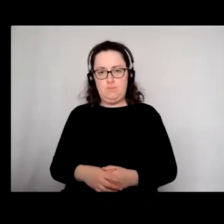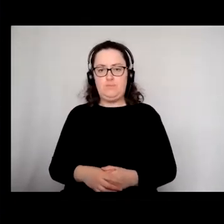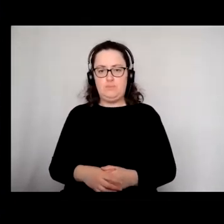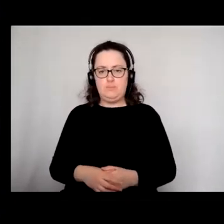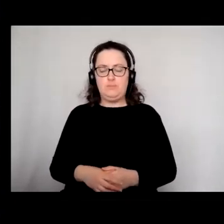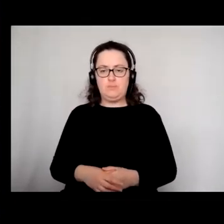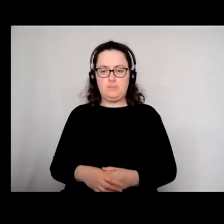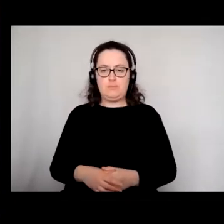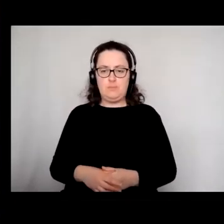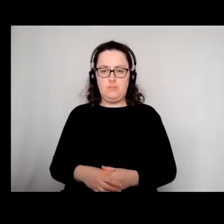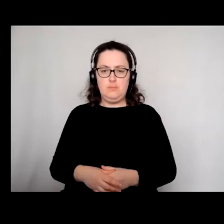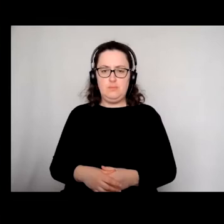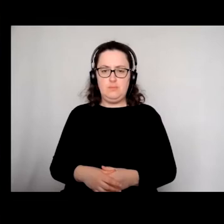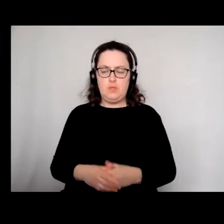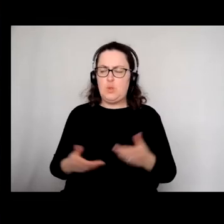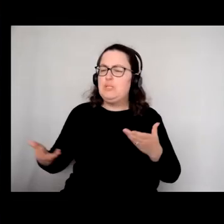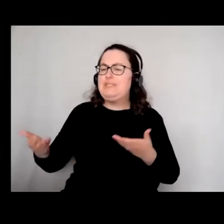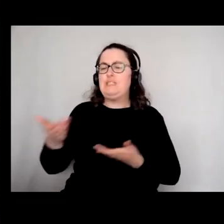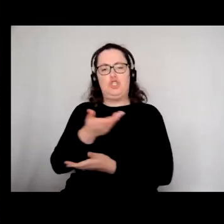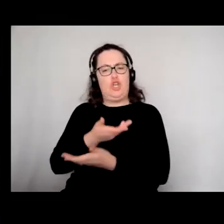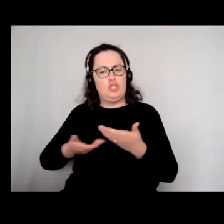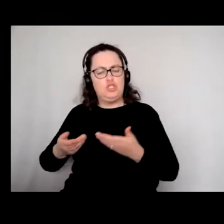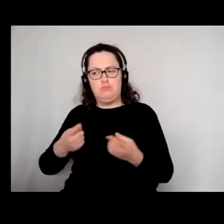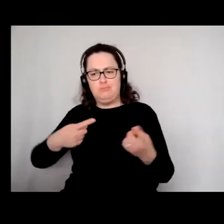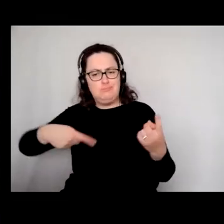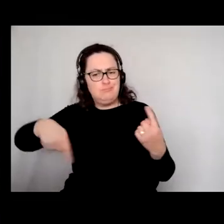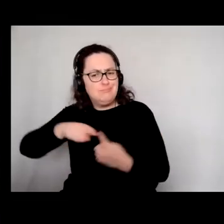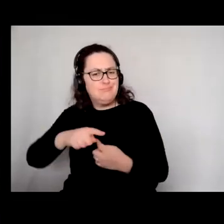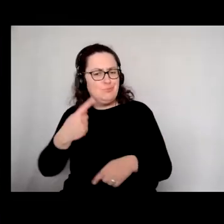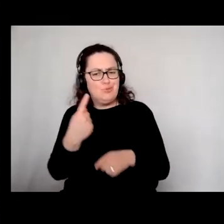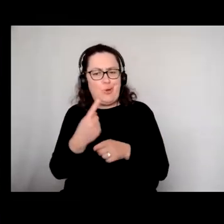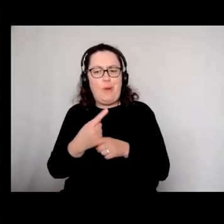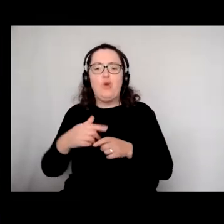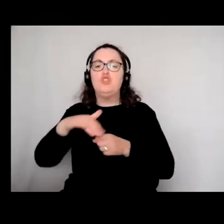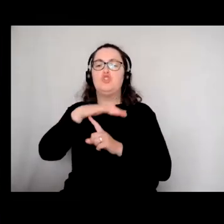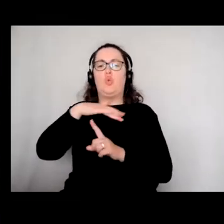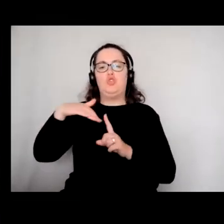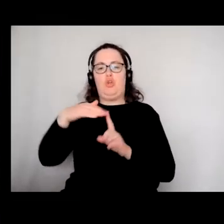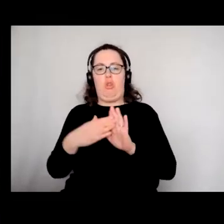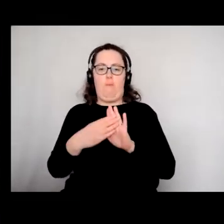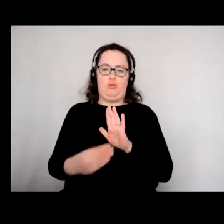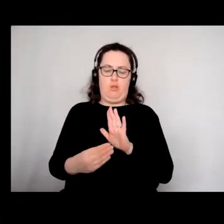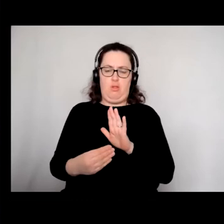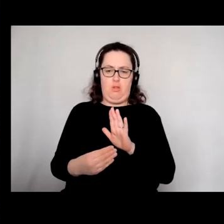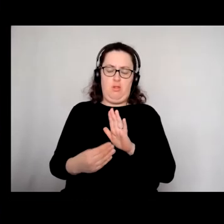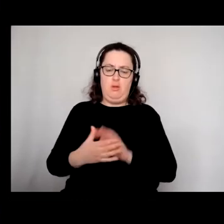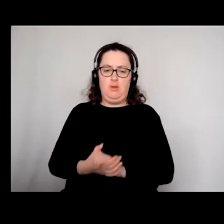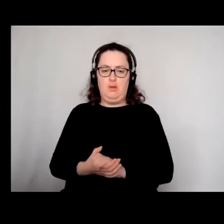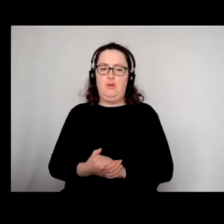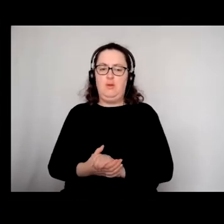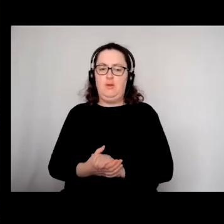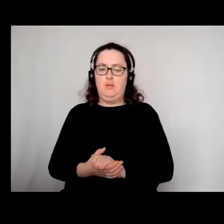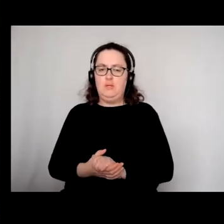our discussion there that pretty much everybody talked about the social model of disability. I gave a quick heads up at the start of this